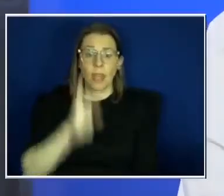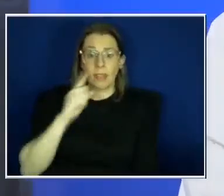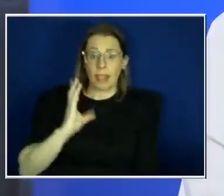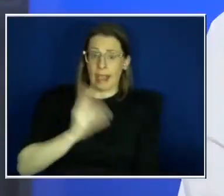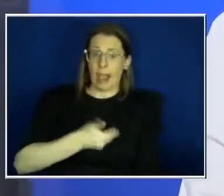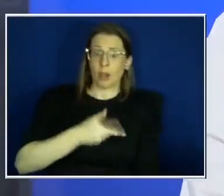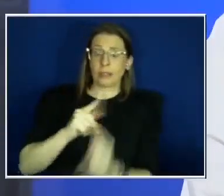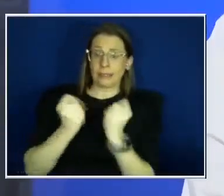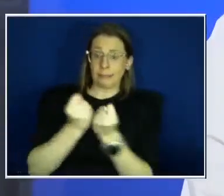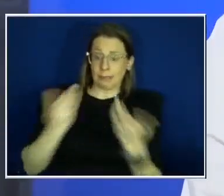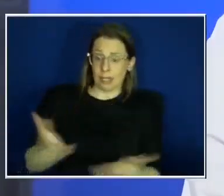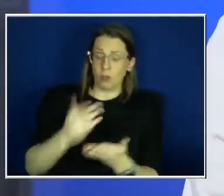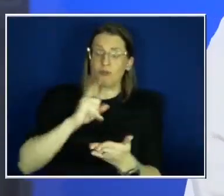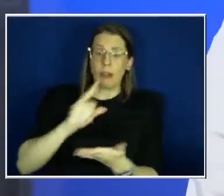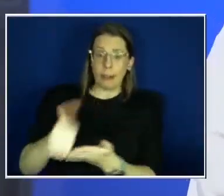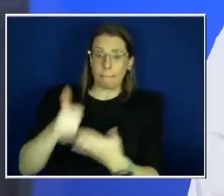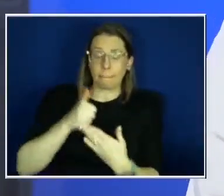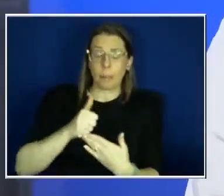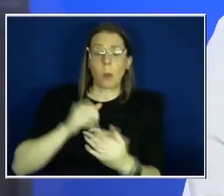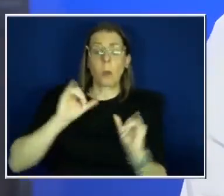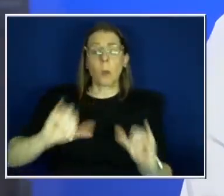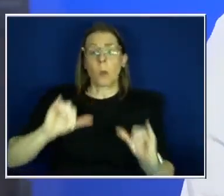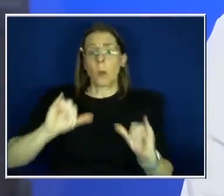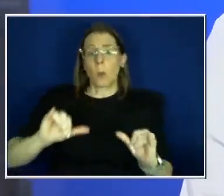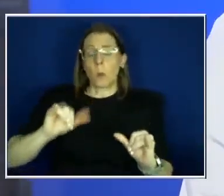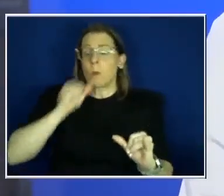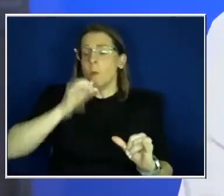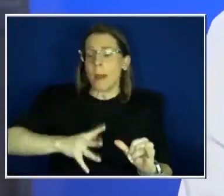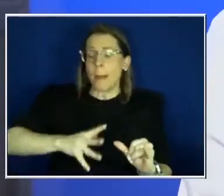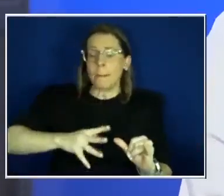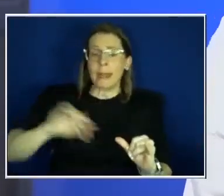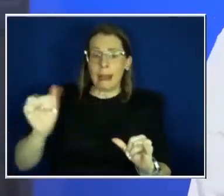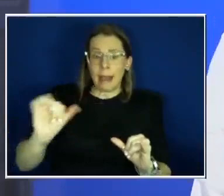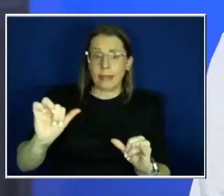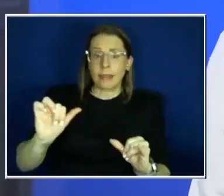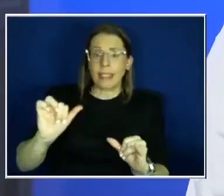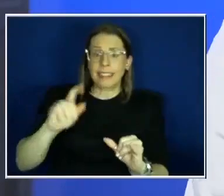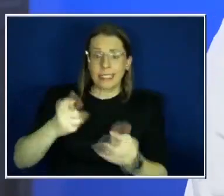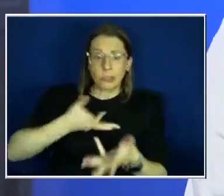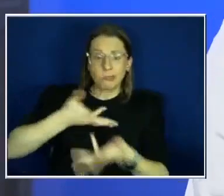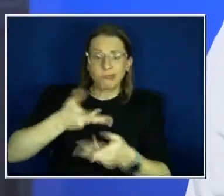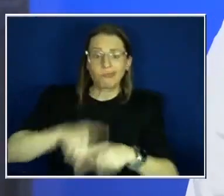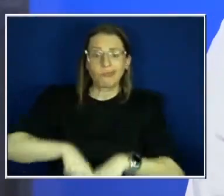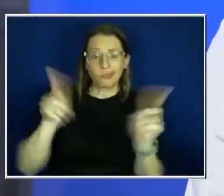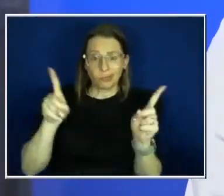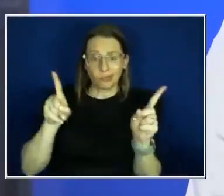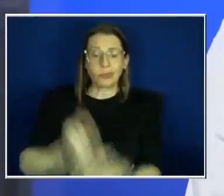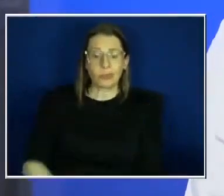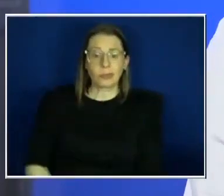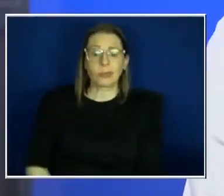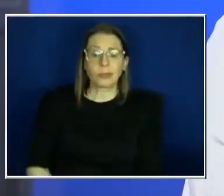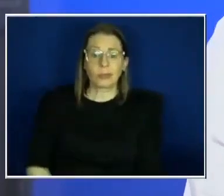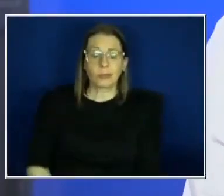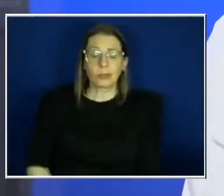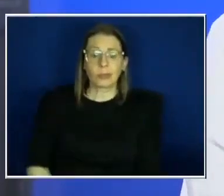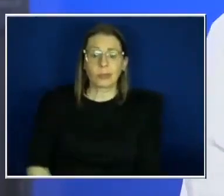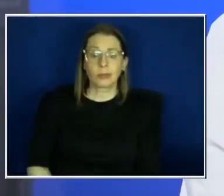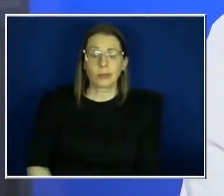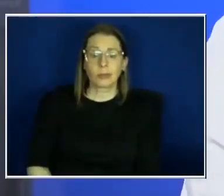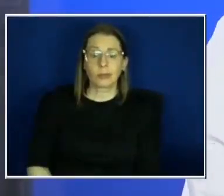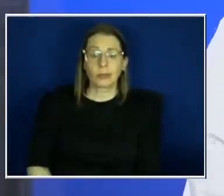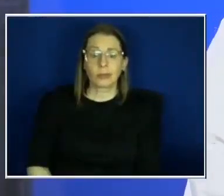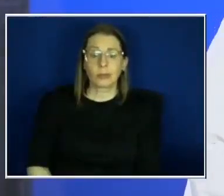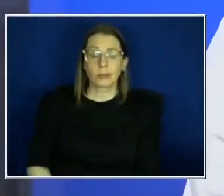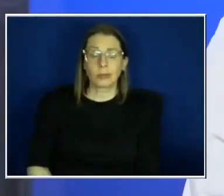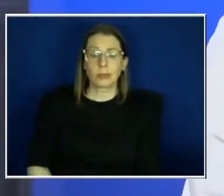eyes to how we need to treat these patients differently. And I think there's been a lot of research done here at the University of Kansas looking into that, how outcomes are